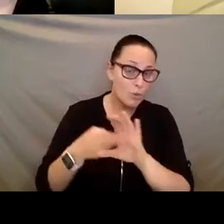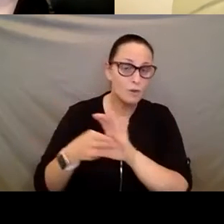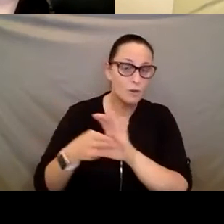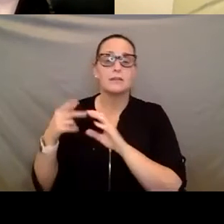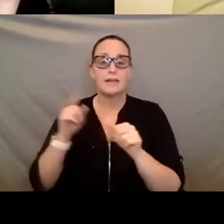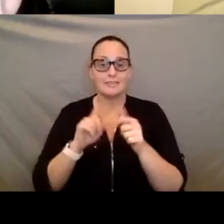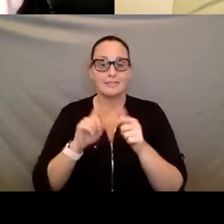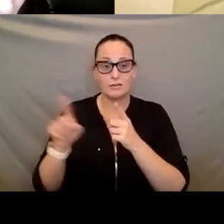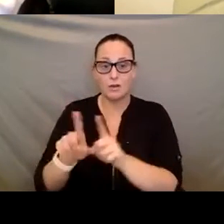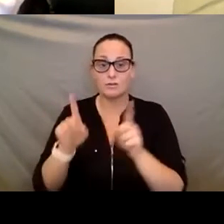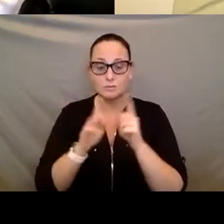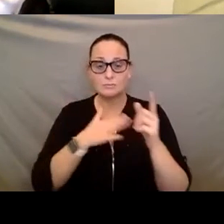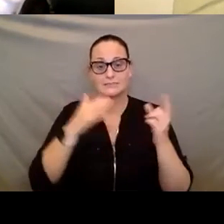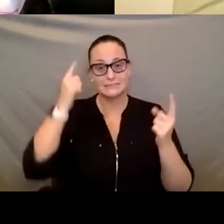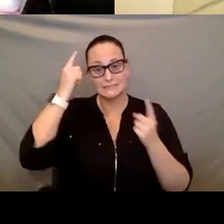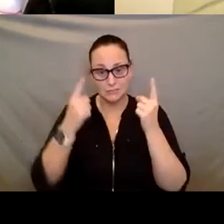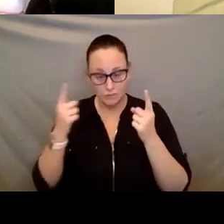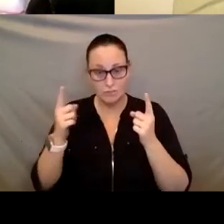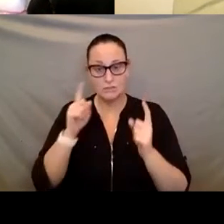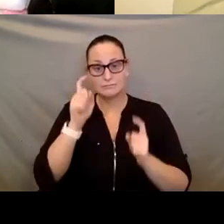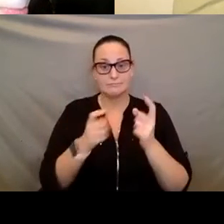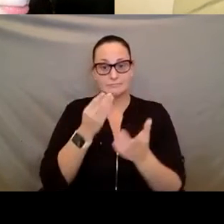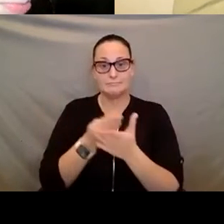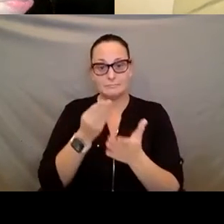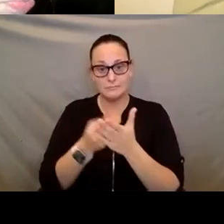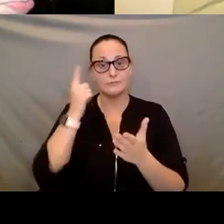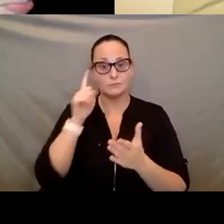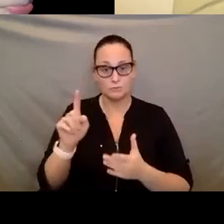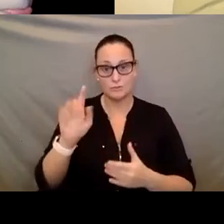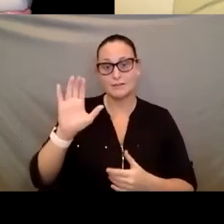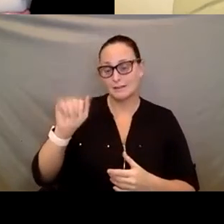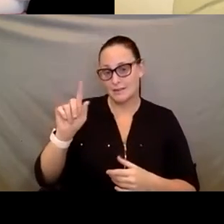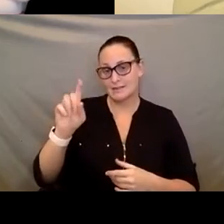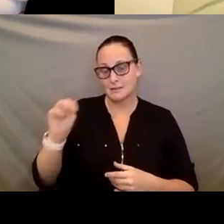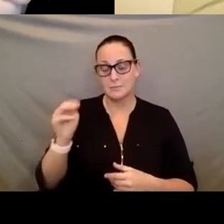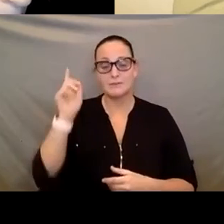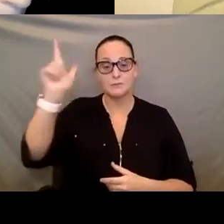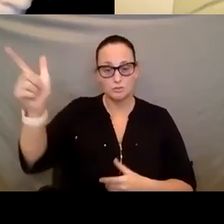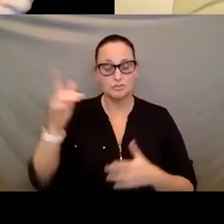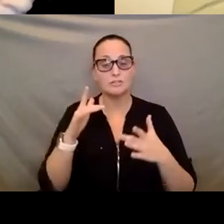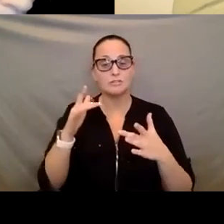And then also please consider making a contribution to the CADEM Future Leaders